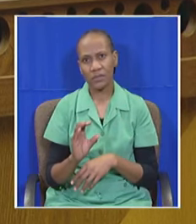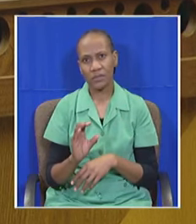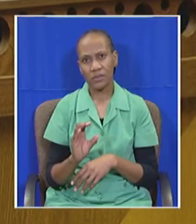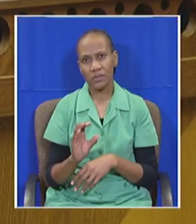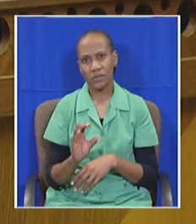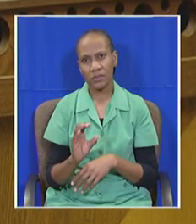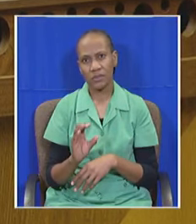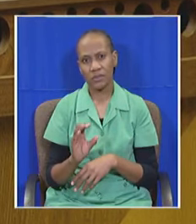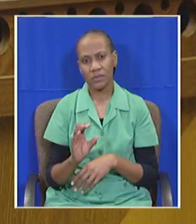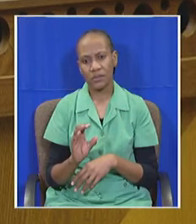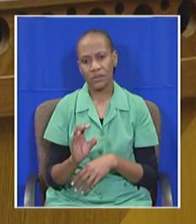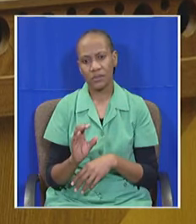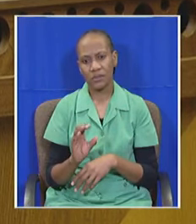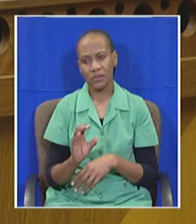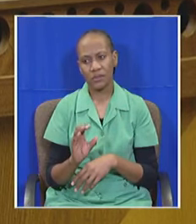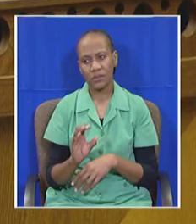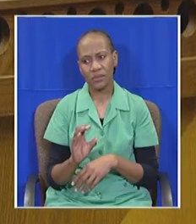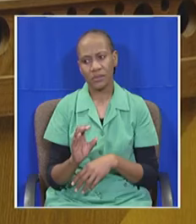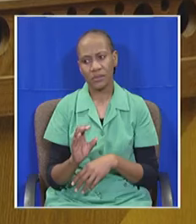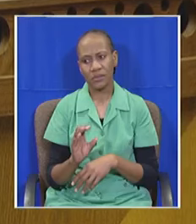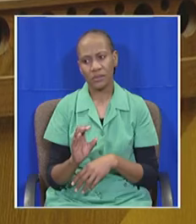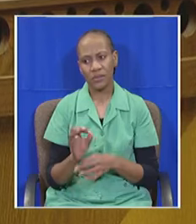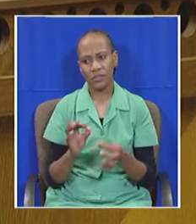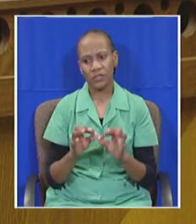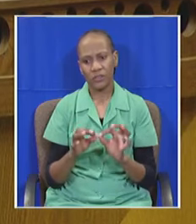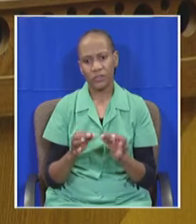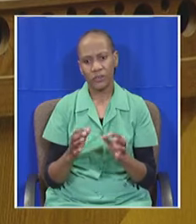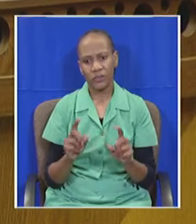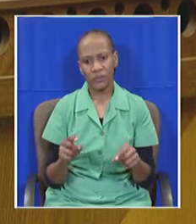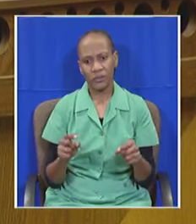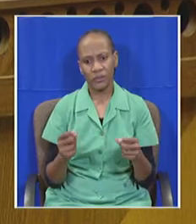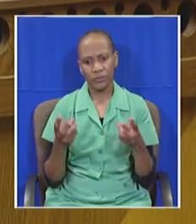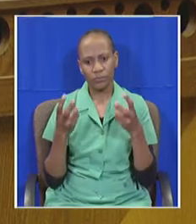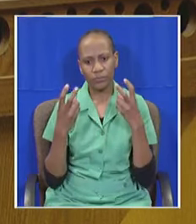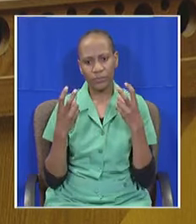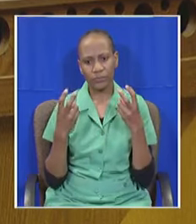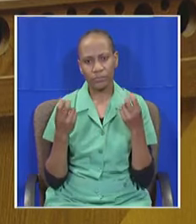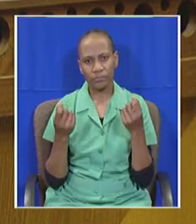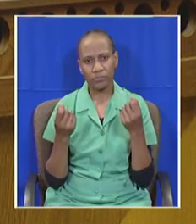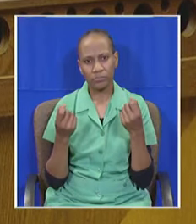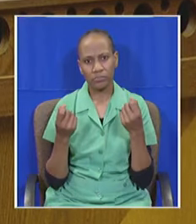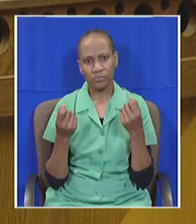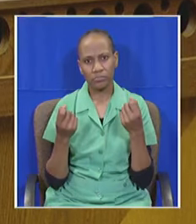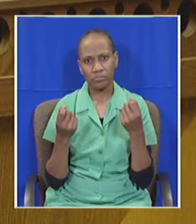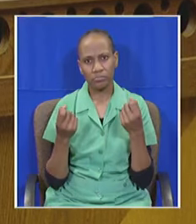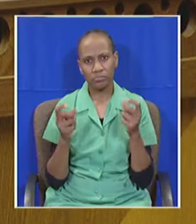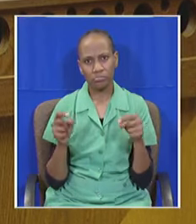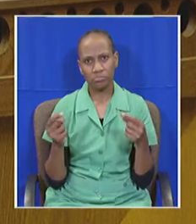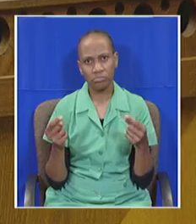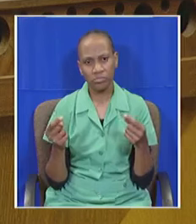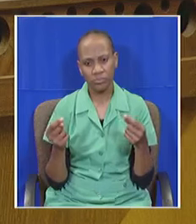world. Software will disrupt most traditional industries in the near future. The Goddard Space Flight Center